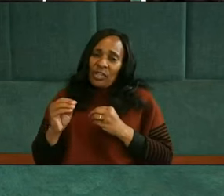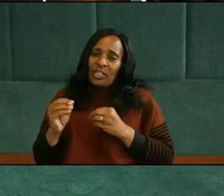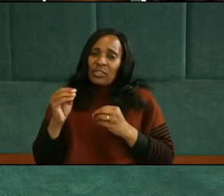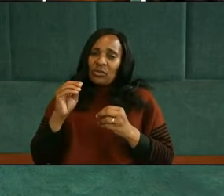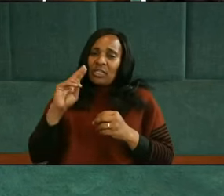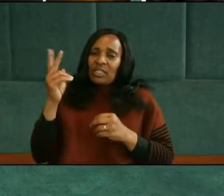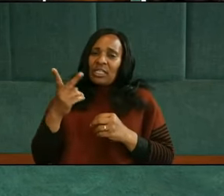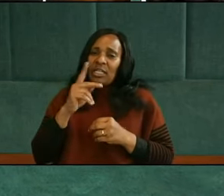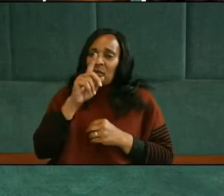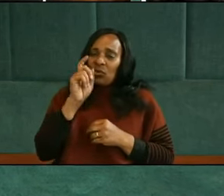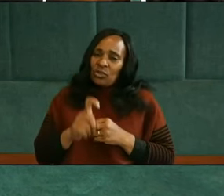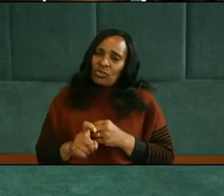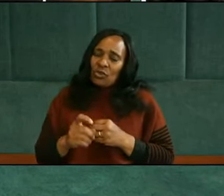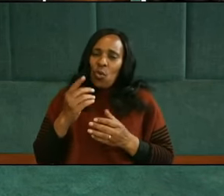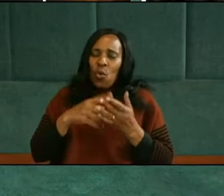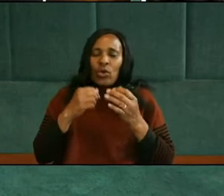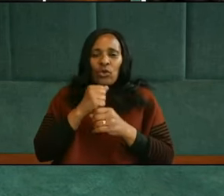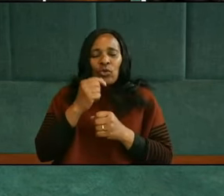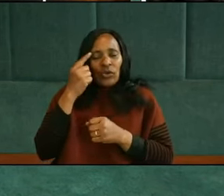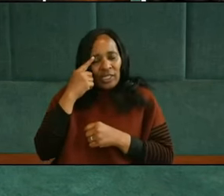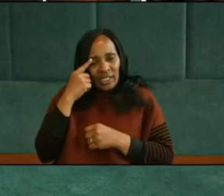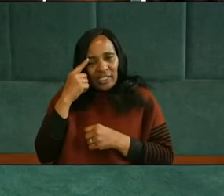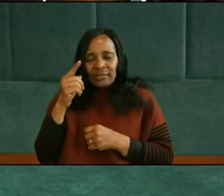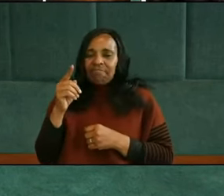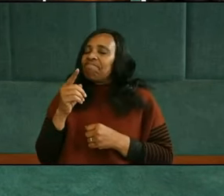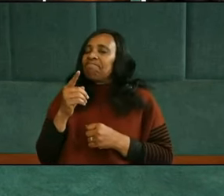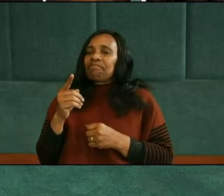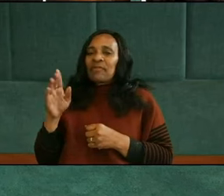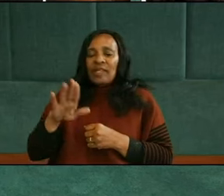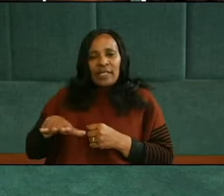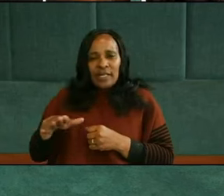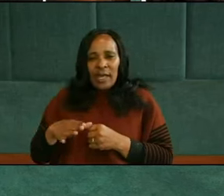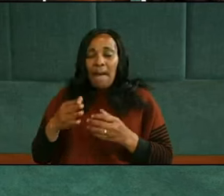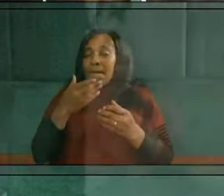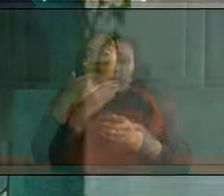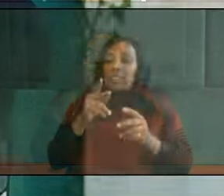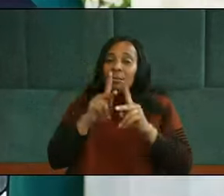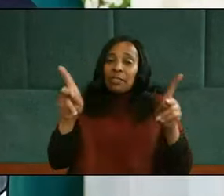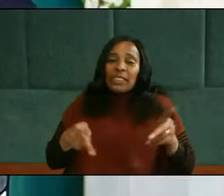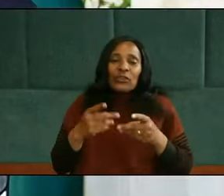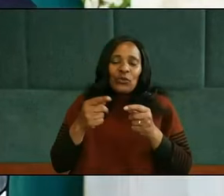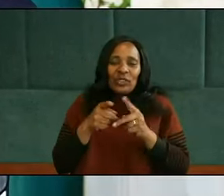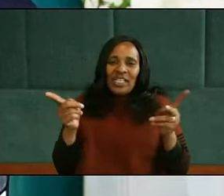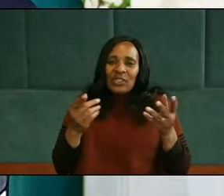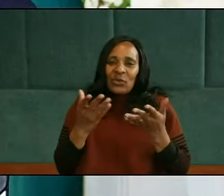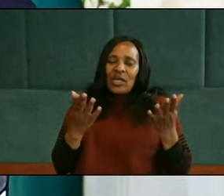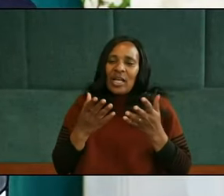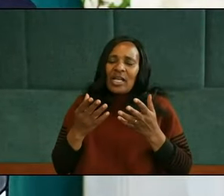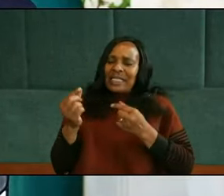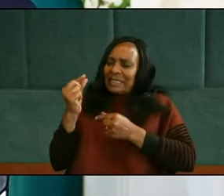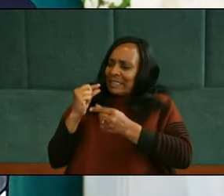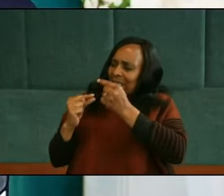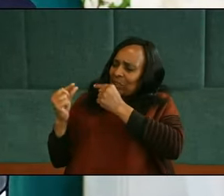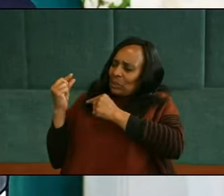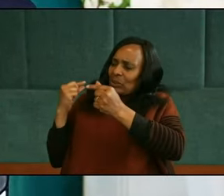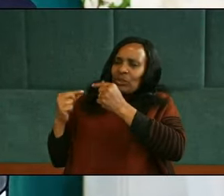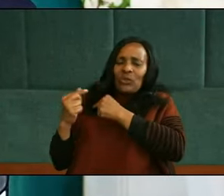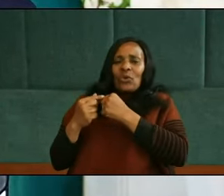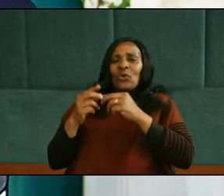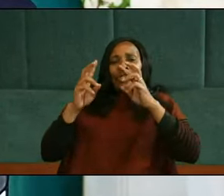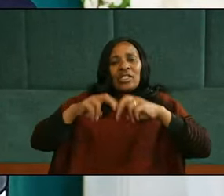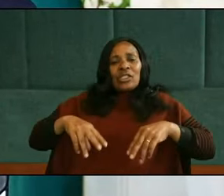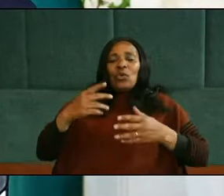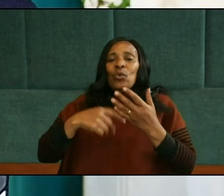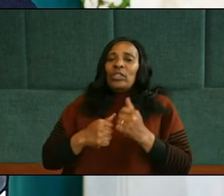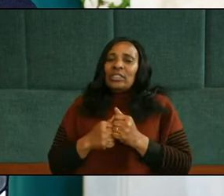second question of the What Do You Think session. The best place to start your genealogical research